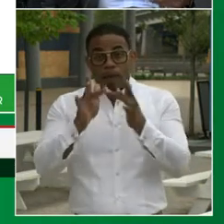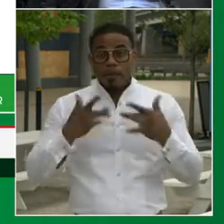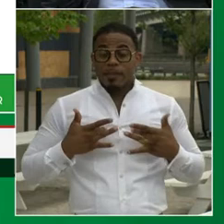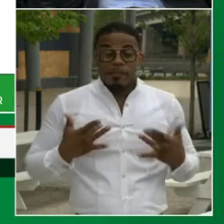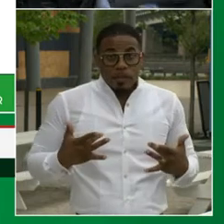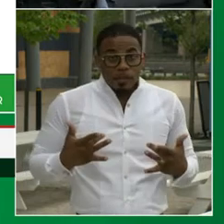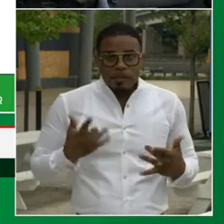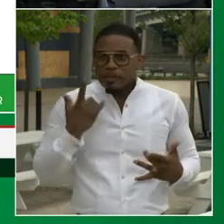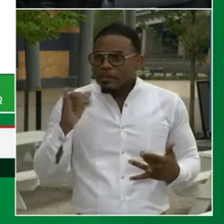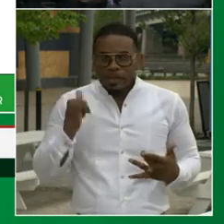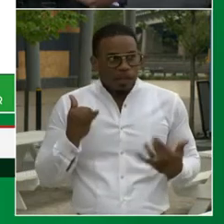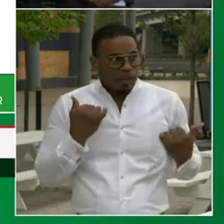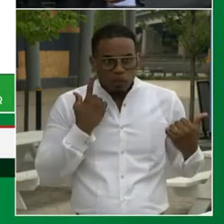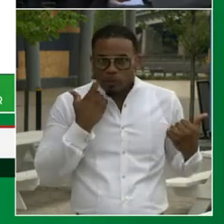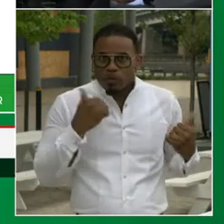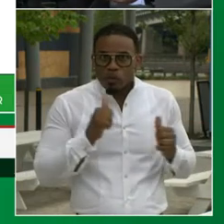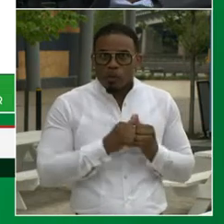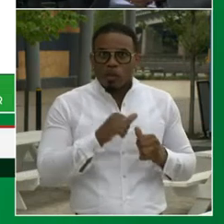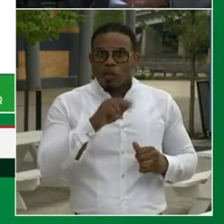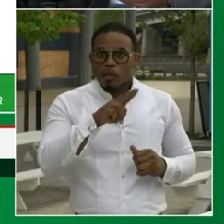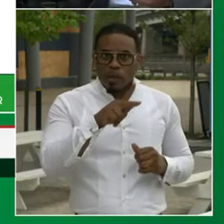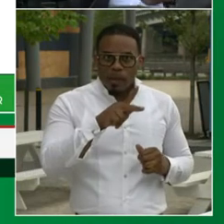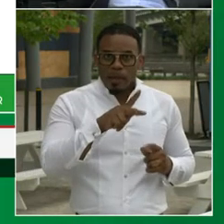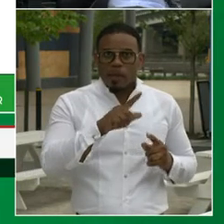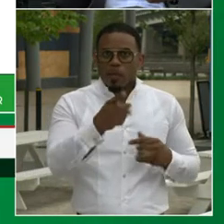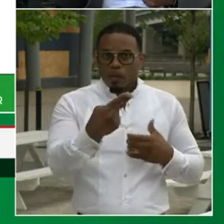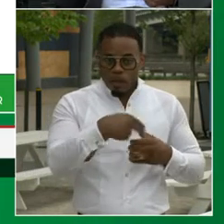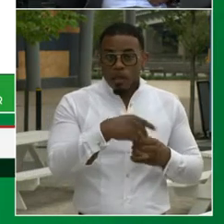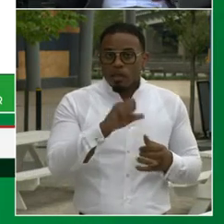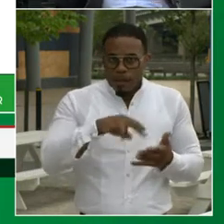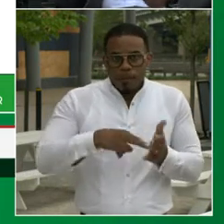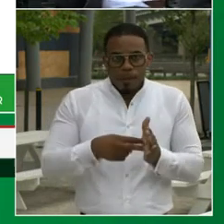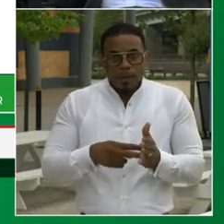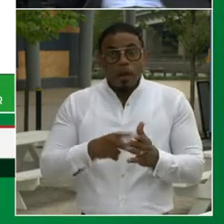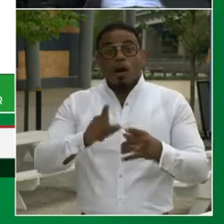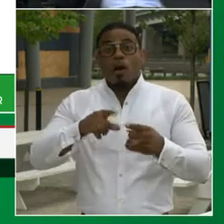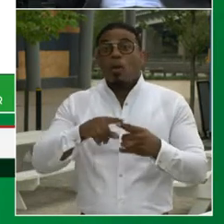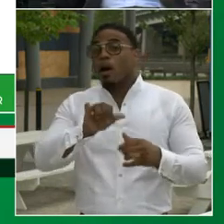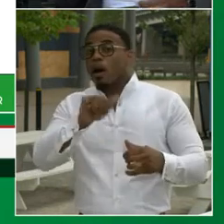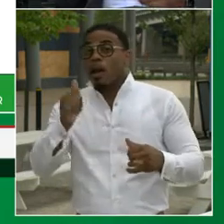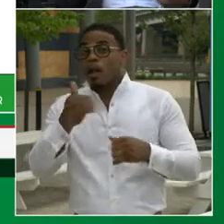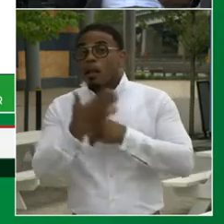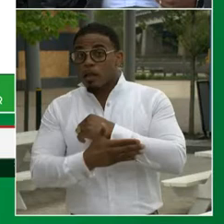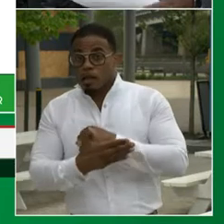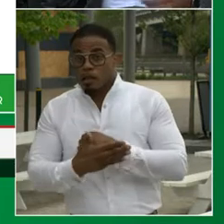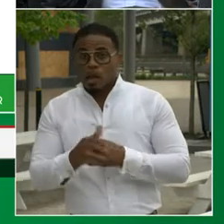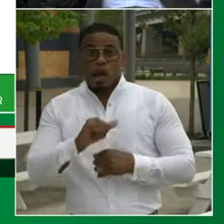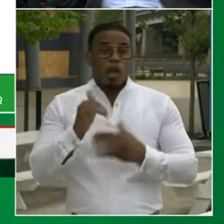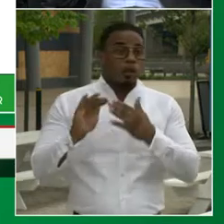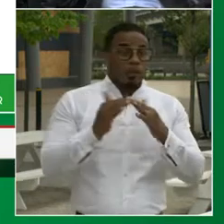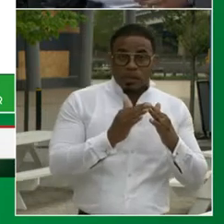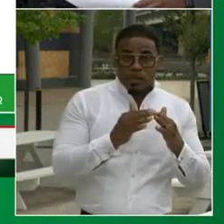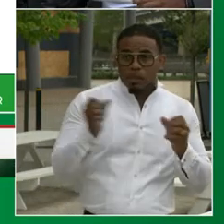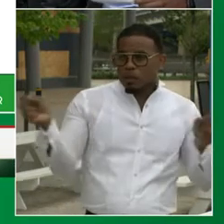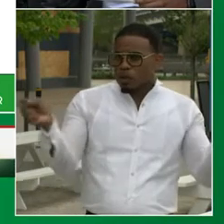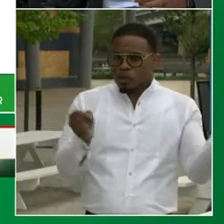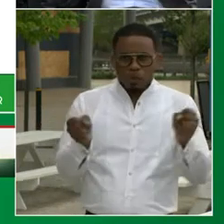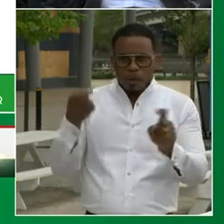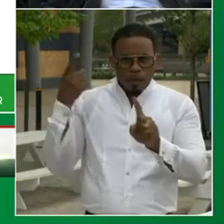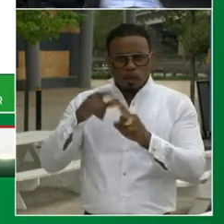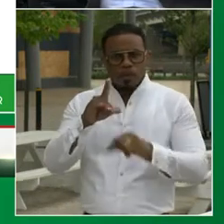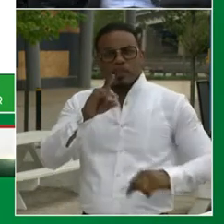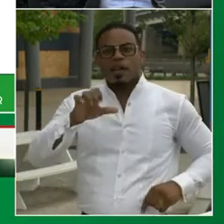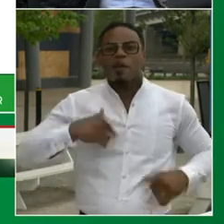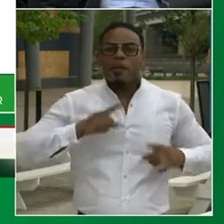events, just like the one that we did with the UK that you participated. So that means when other countries, other cities bring missions to